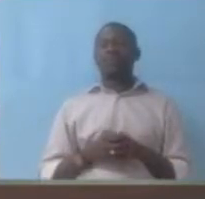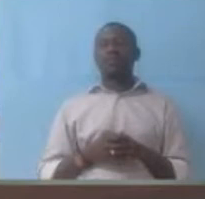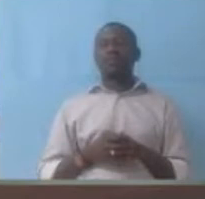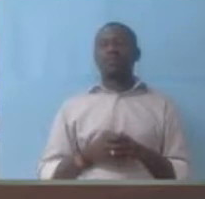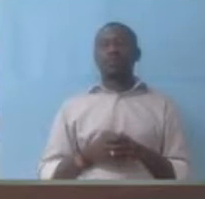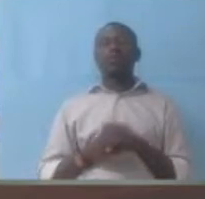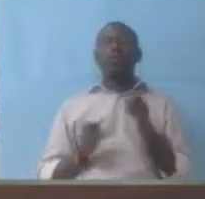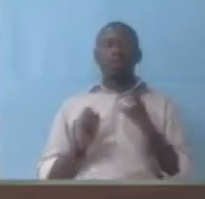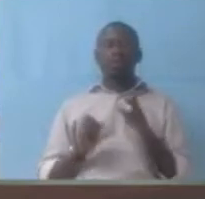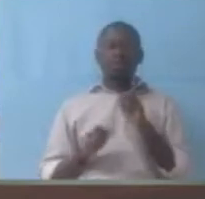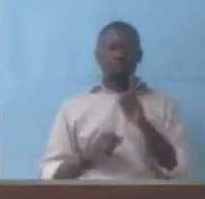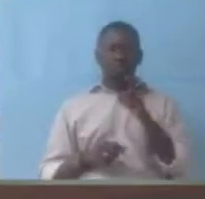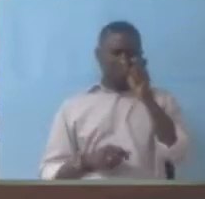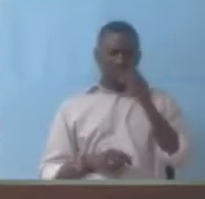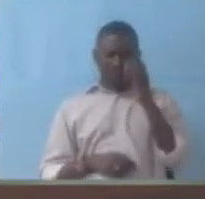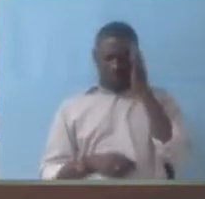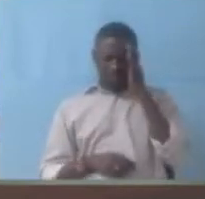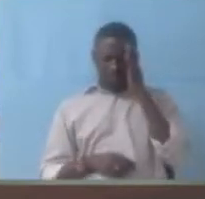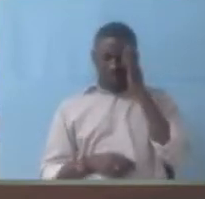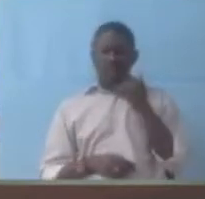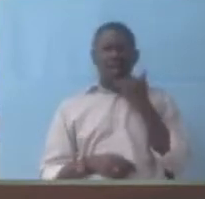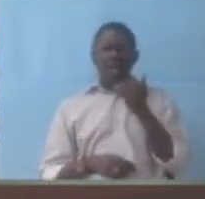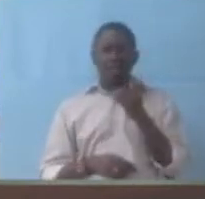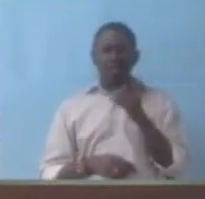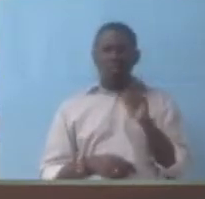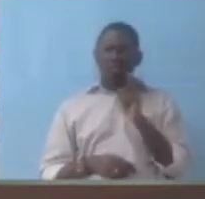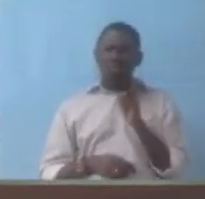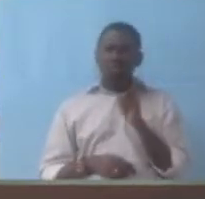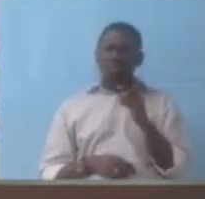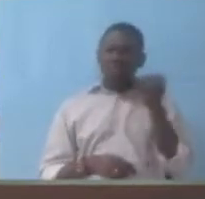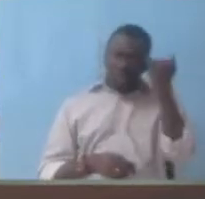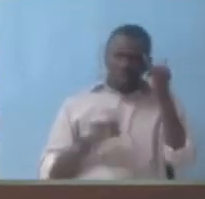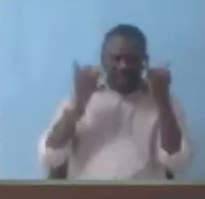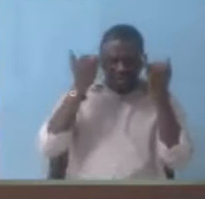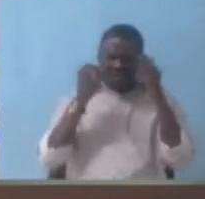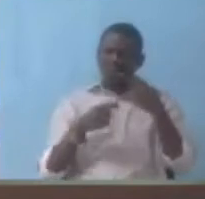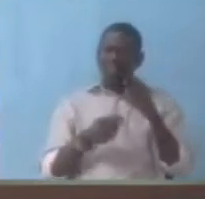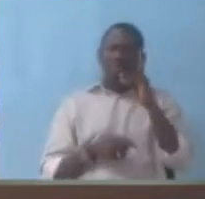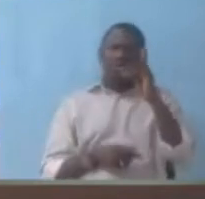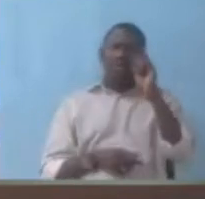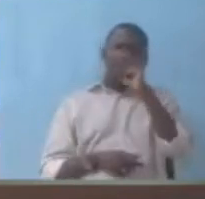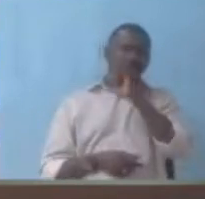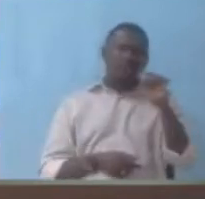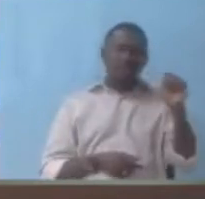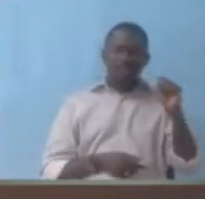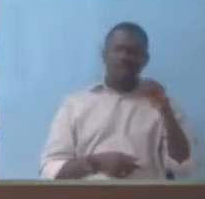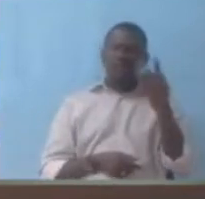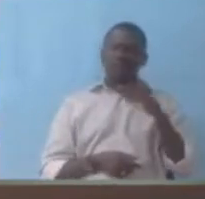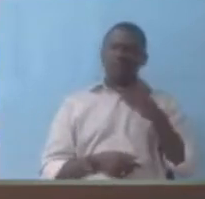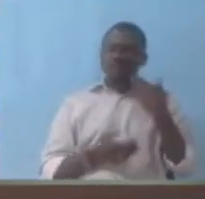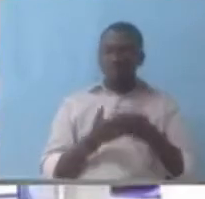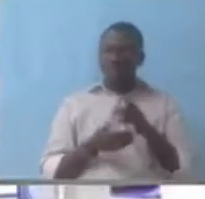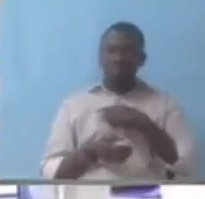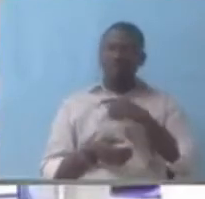one might ask, Mrs. Bensuda, then what's the point? What's the point of the decrees if at the end of the day they would have done what they were going